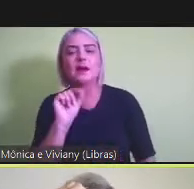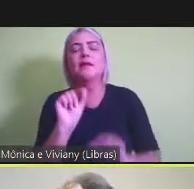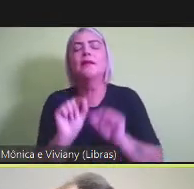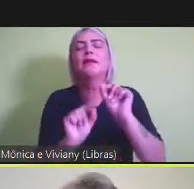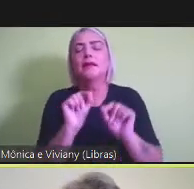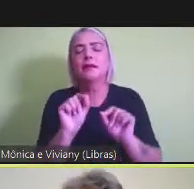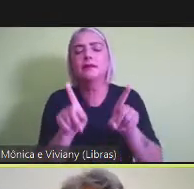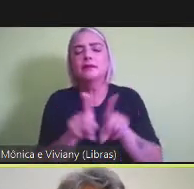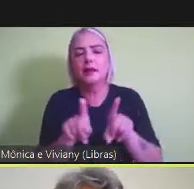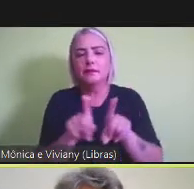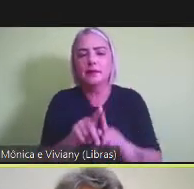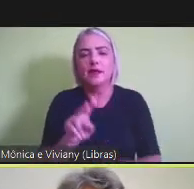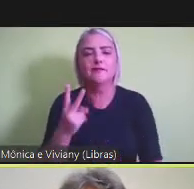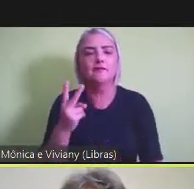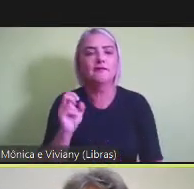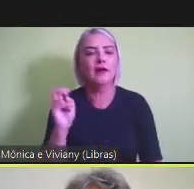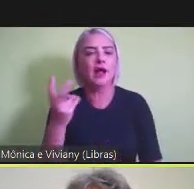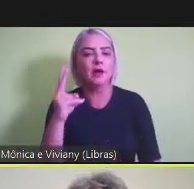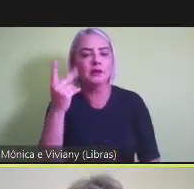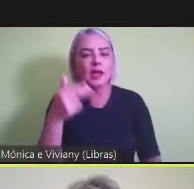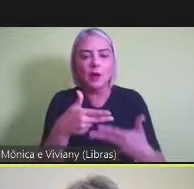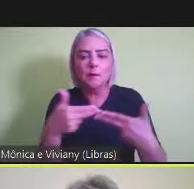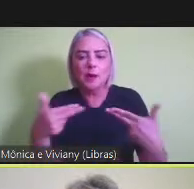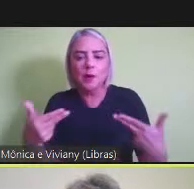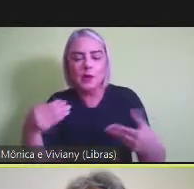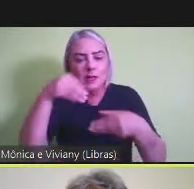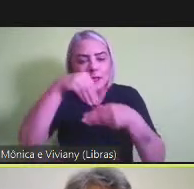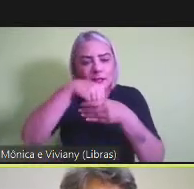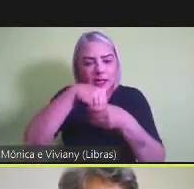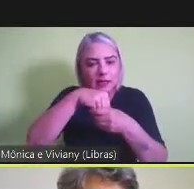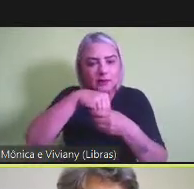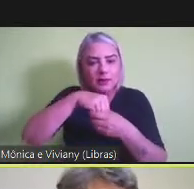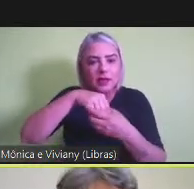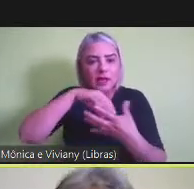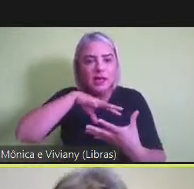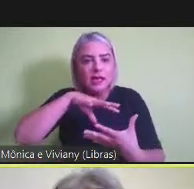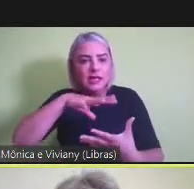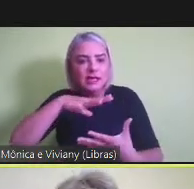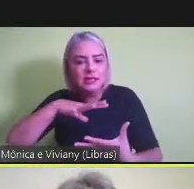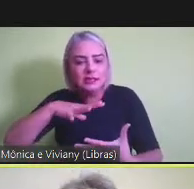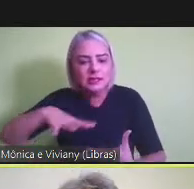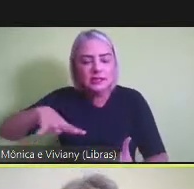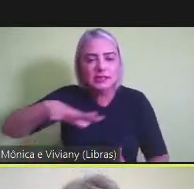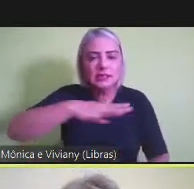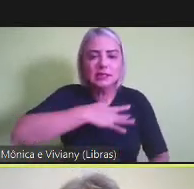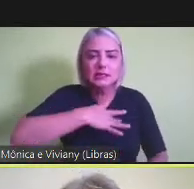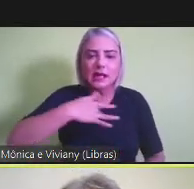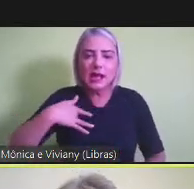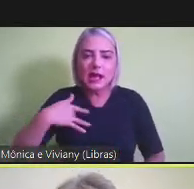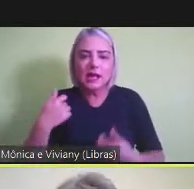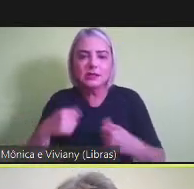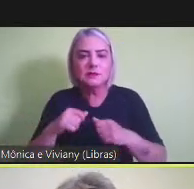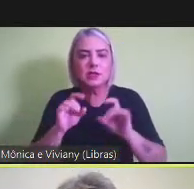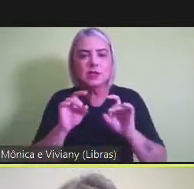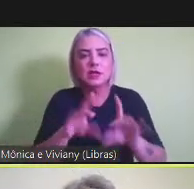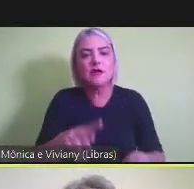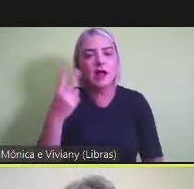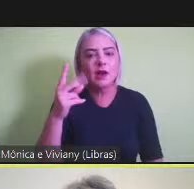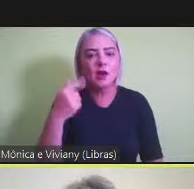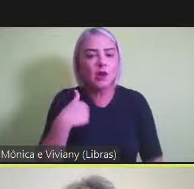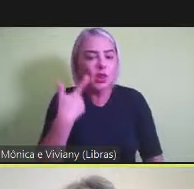They are valued also. That's something that within the universe